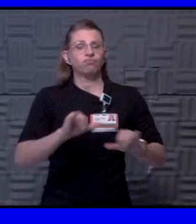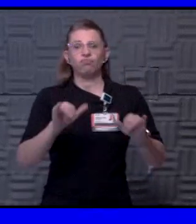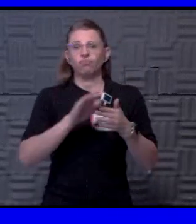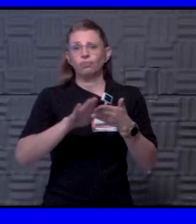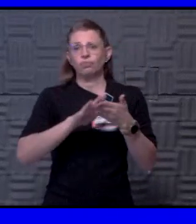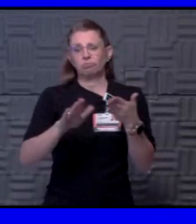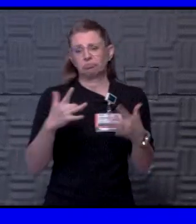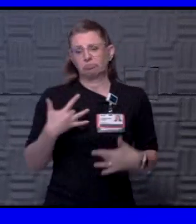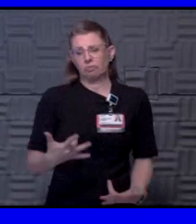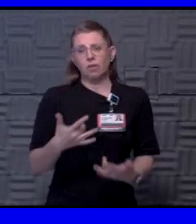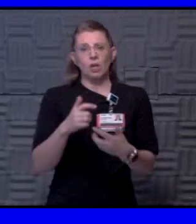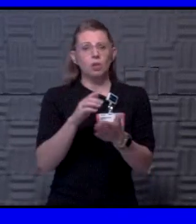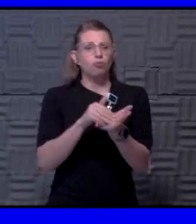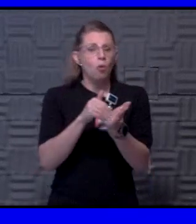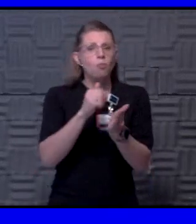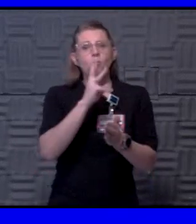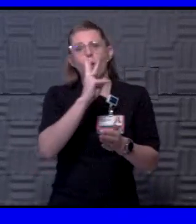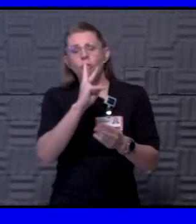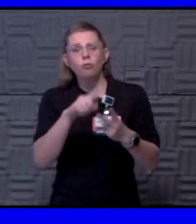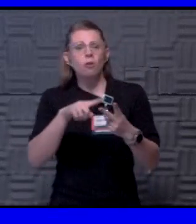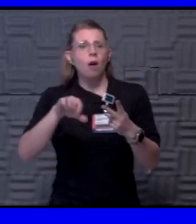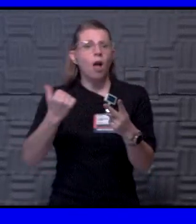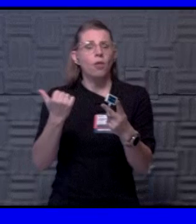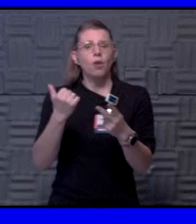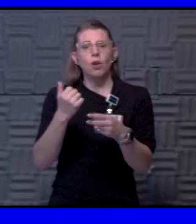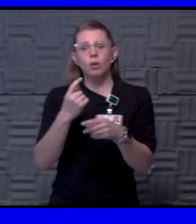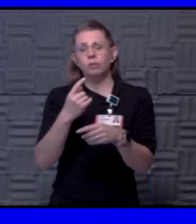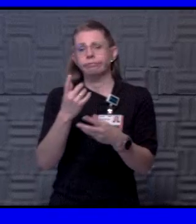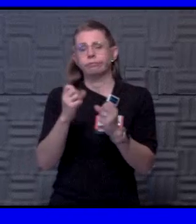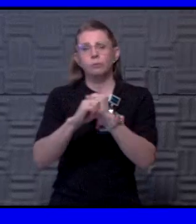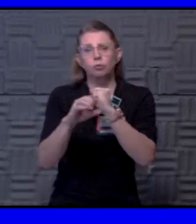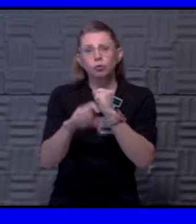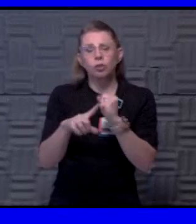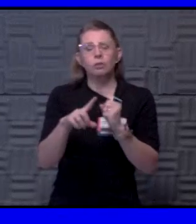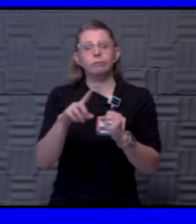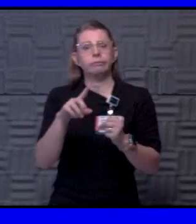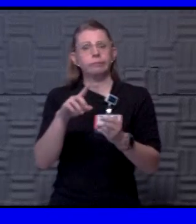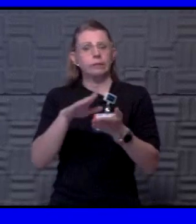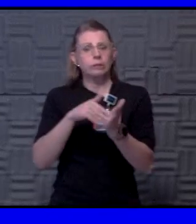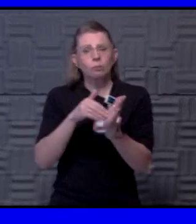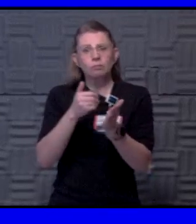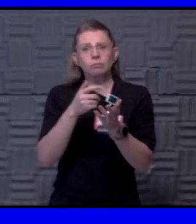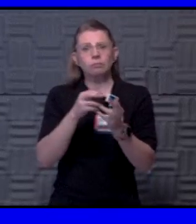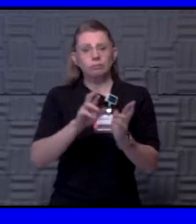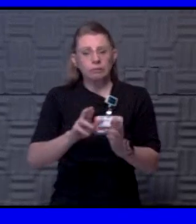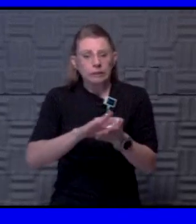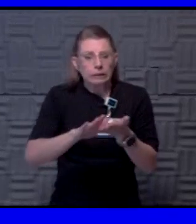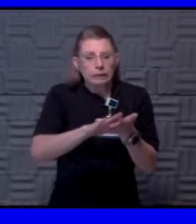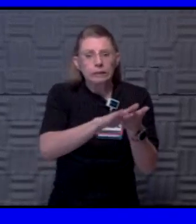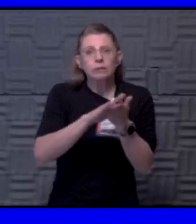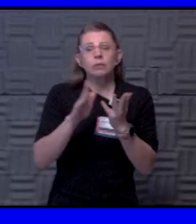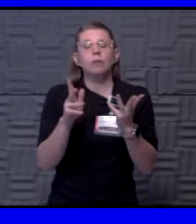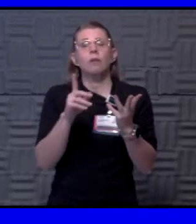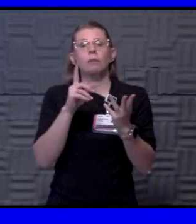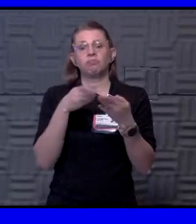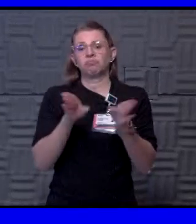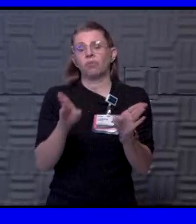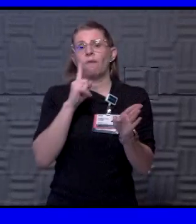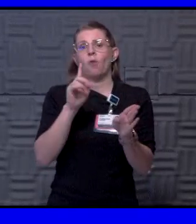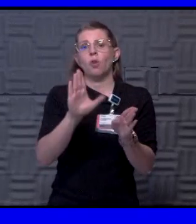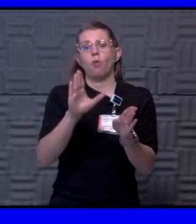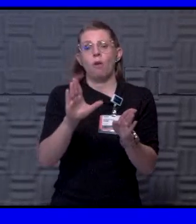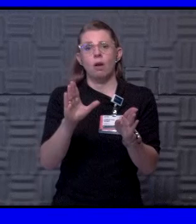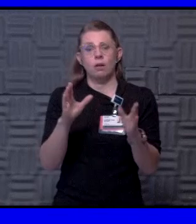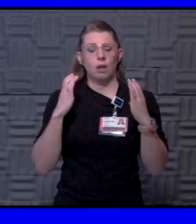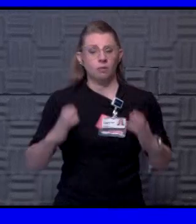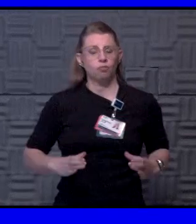the most part, soap and water or other commercially available detergents, and cleaning that on a regular basis, in general for your